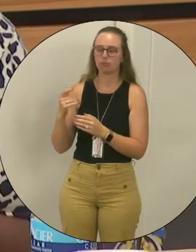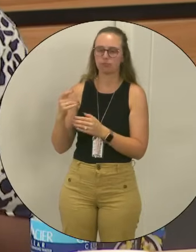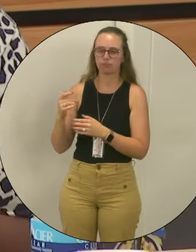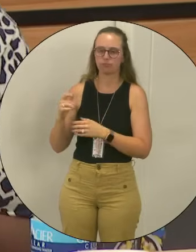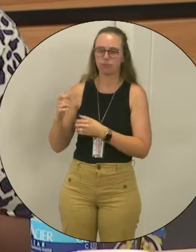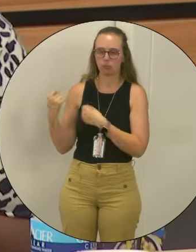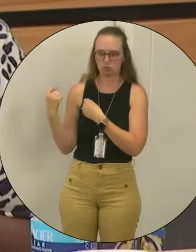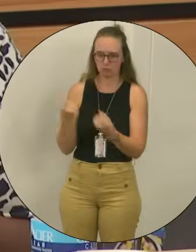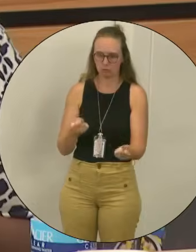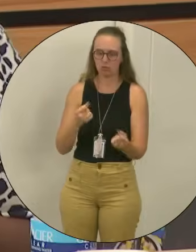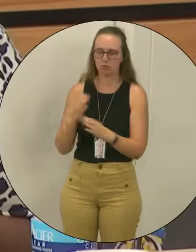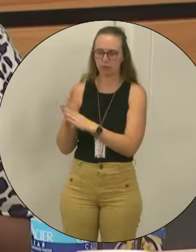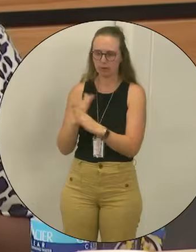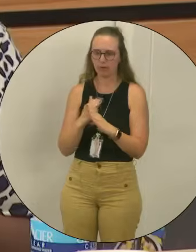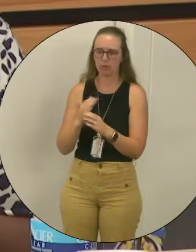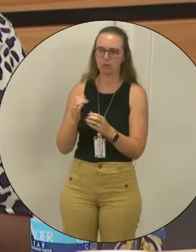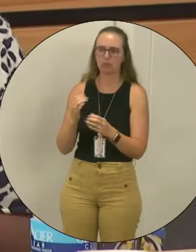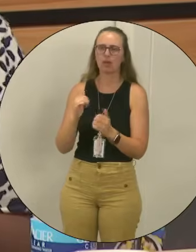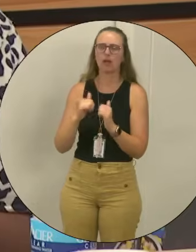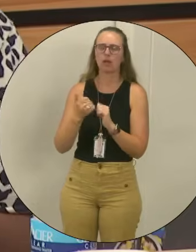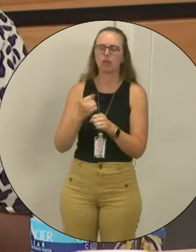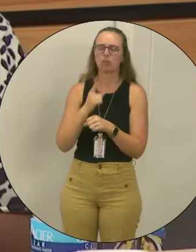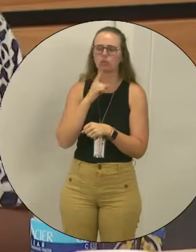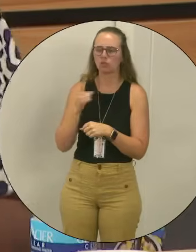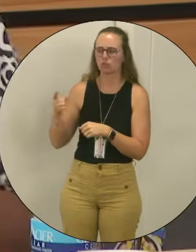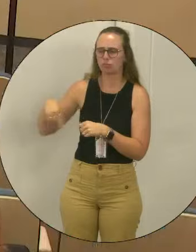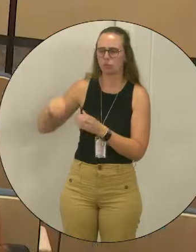barriers? How will we ensure that they can attend?